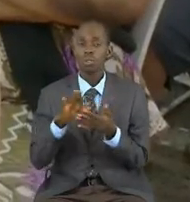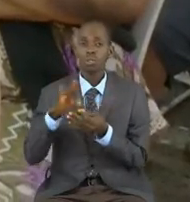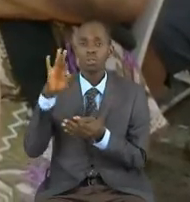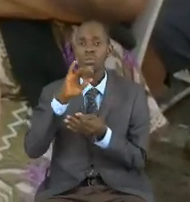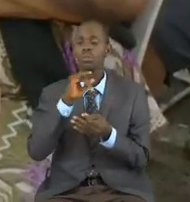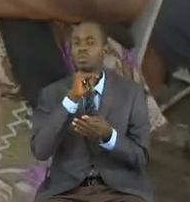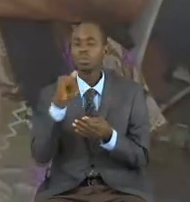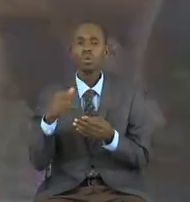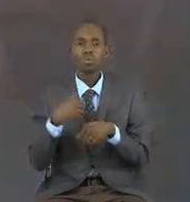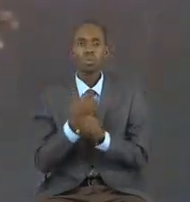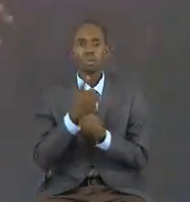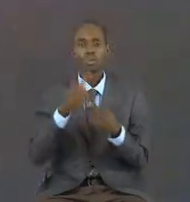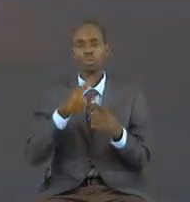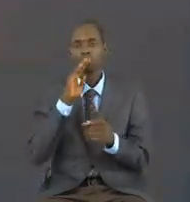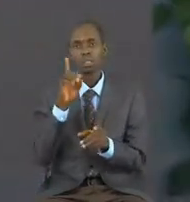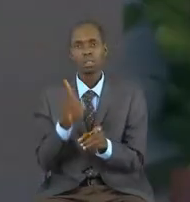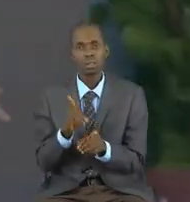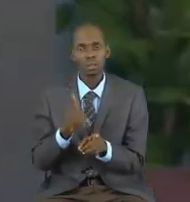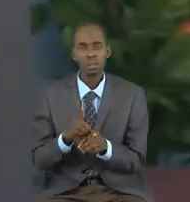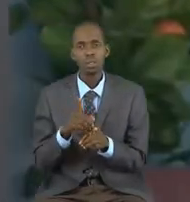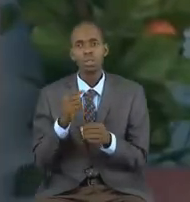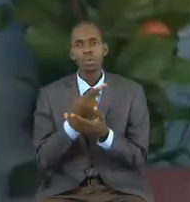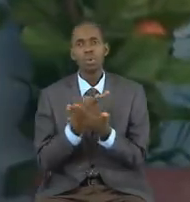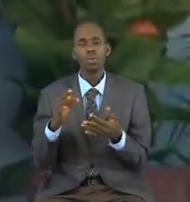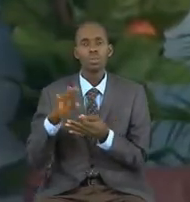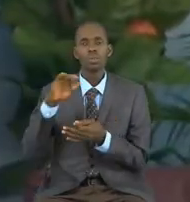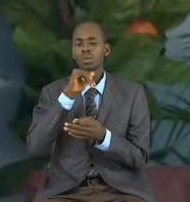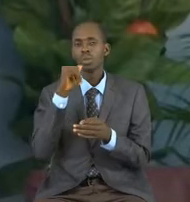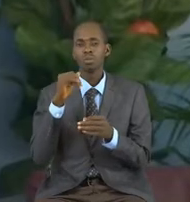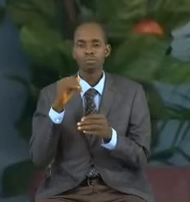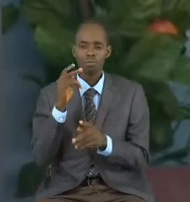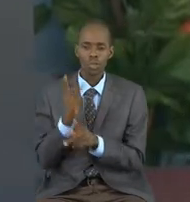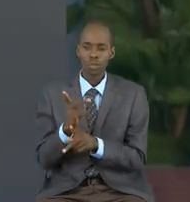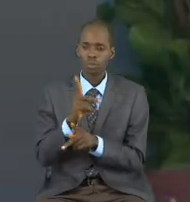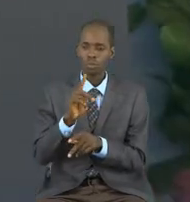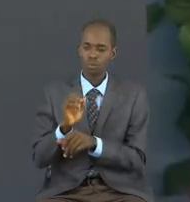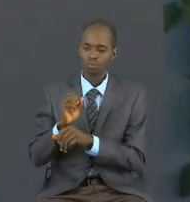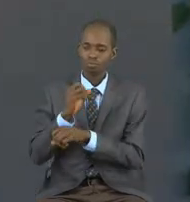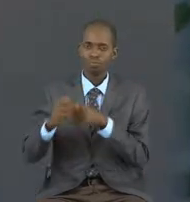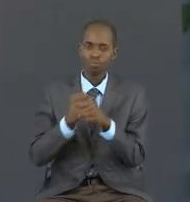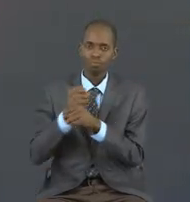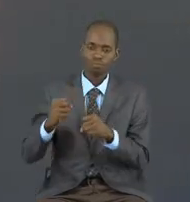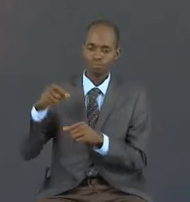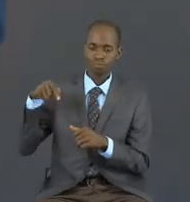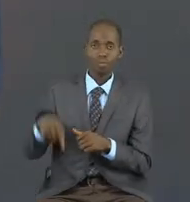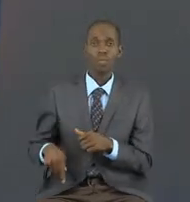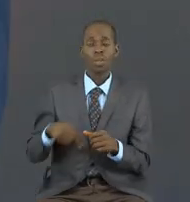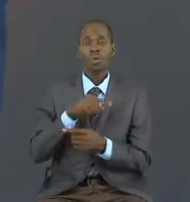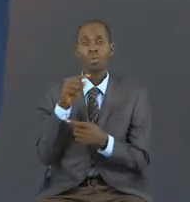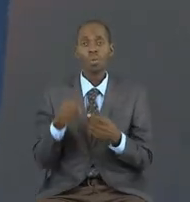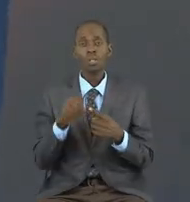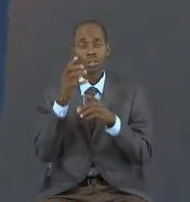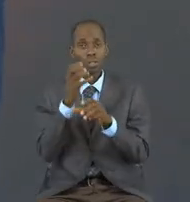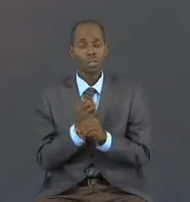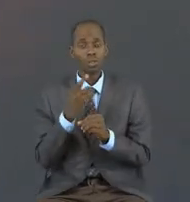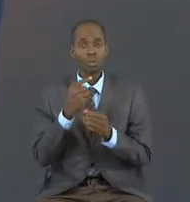paralyze him. The Holy Ghost did not tie him down. When he got the Holy Ghost and power, he was